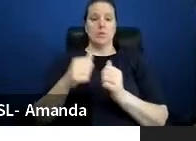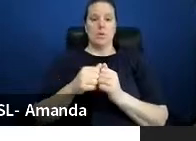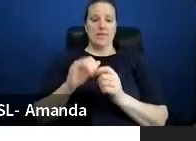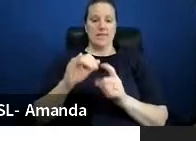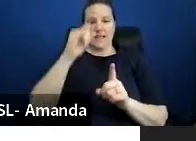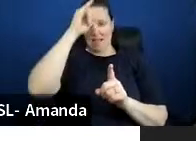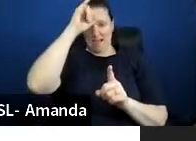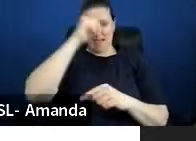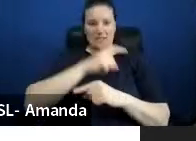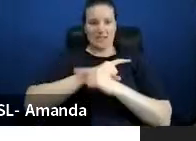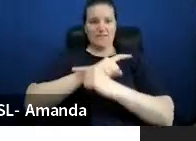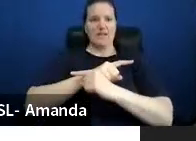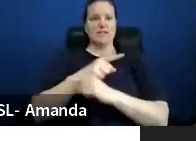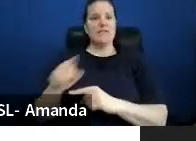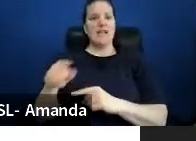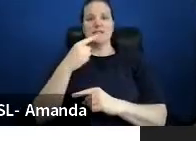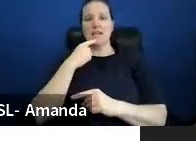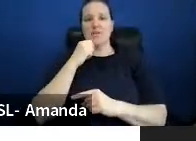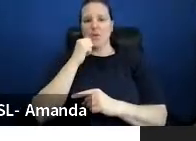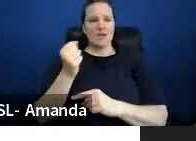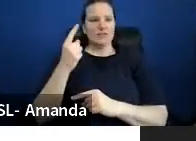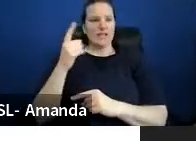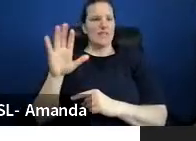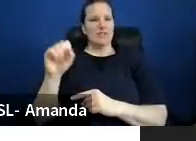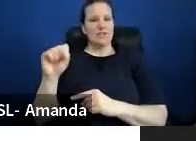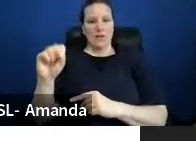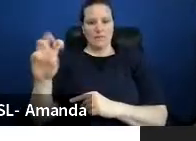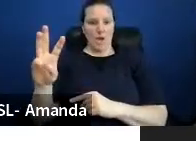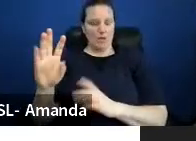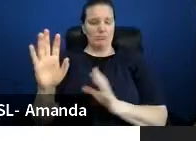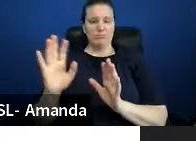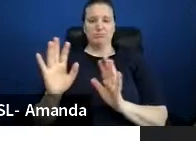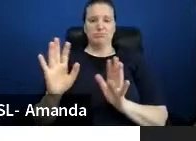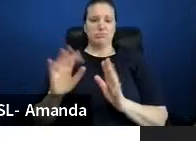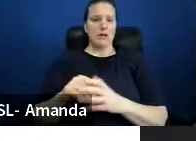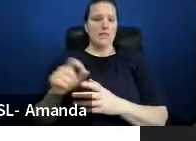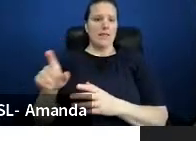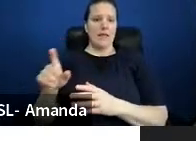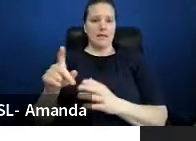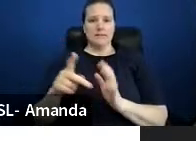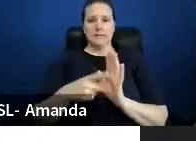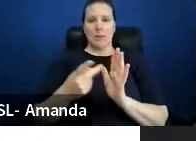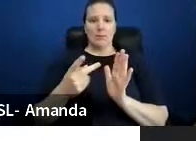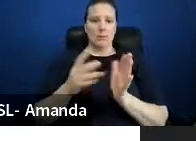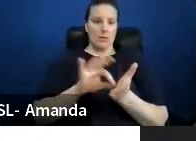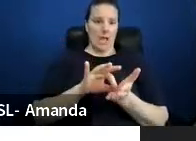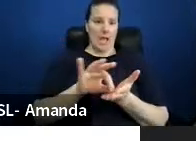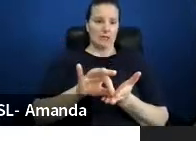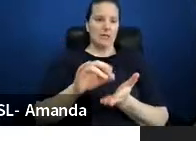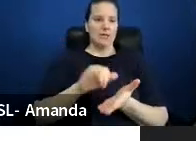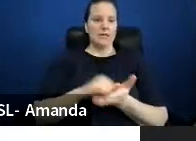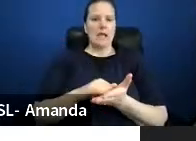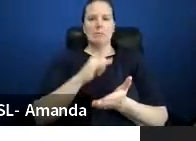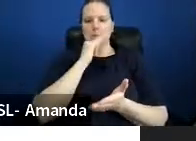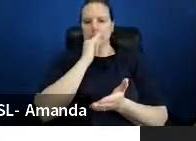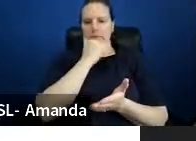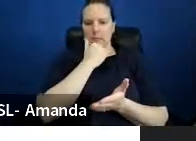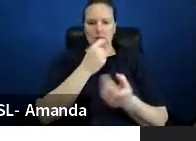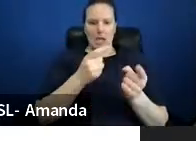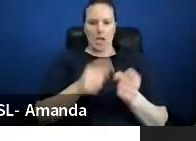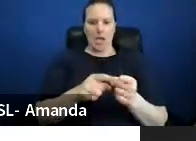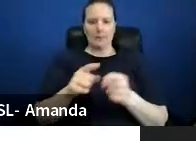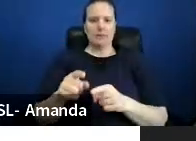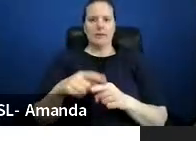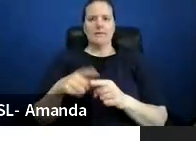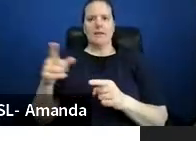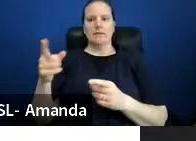the idiot defense. They claimed they didn't understand their software. They double counted. They often make mistakes. They